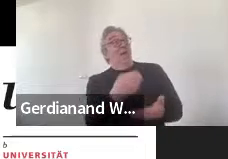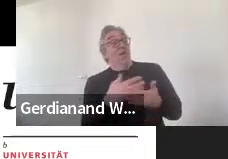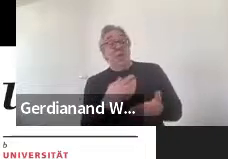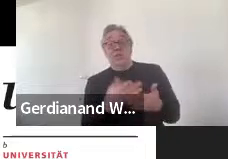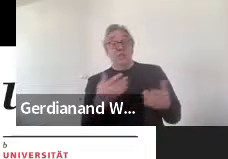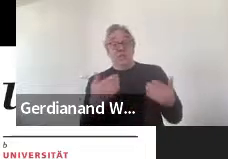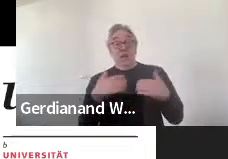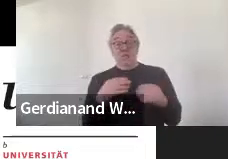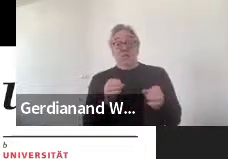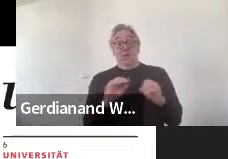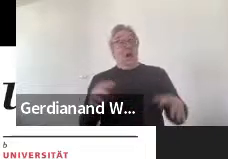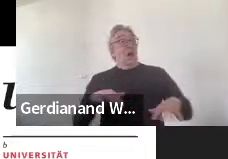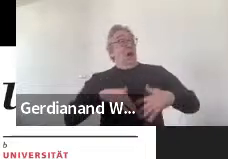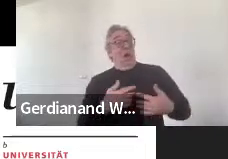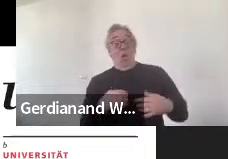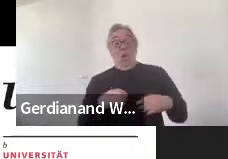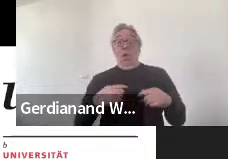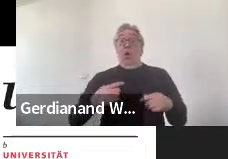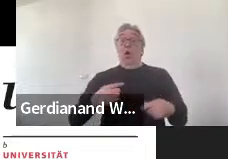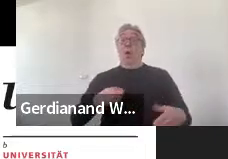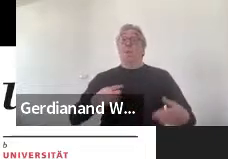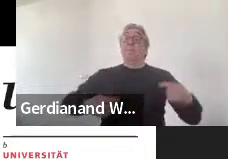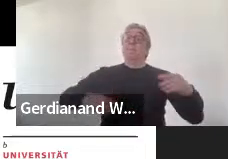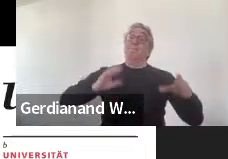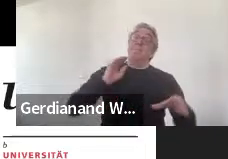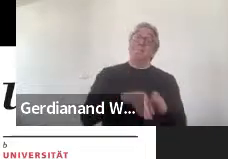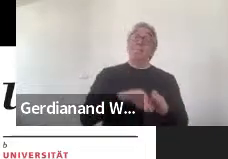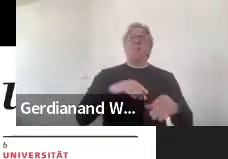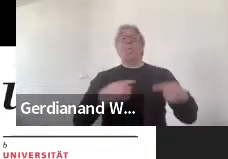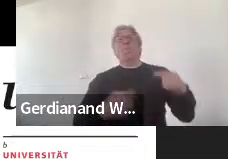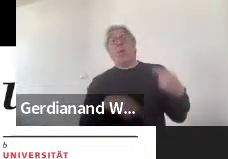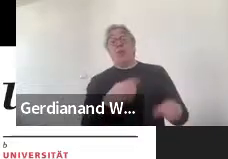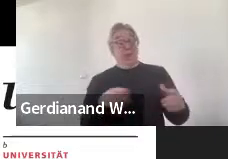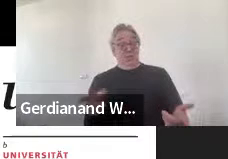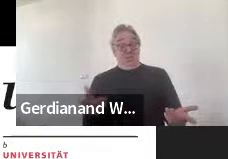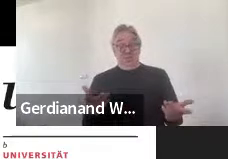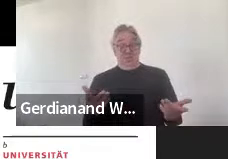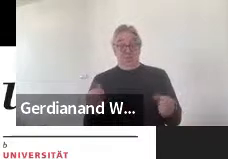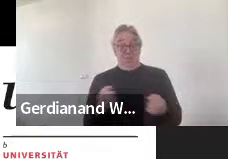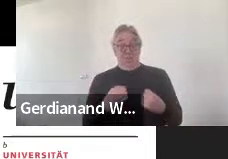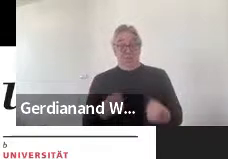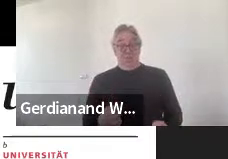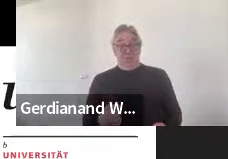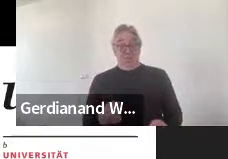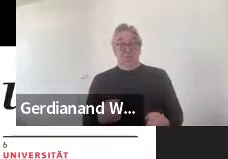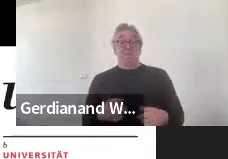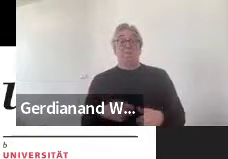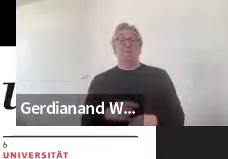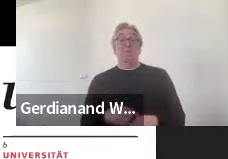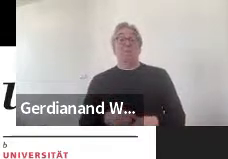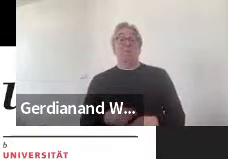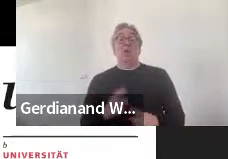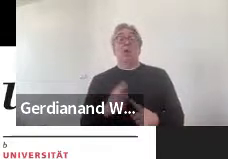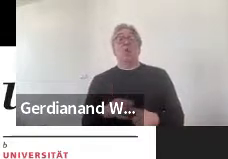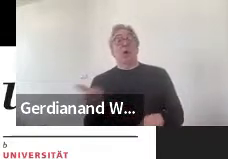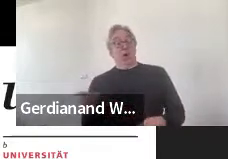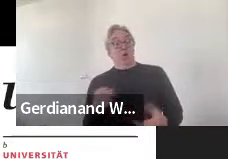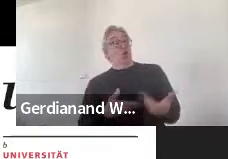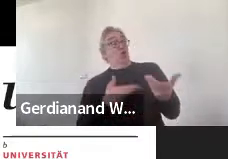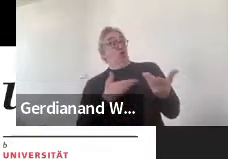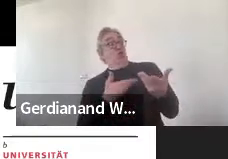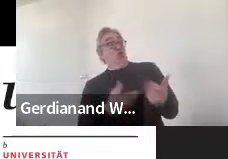to be really political included. They have also a high distrust in